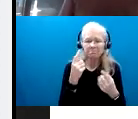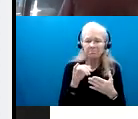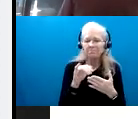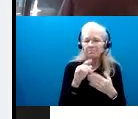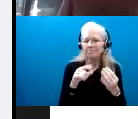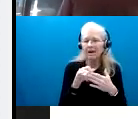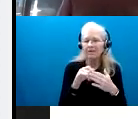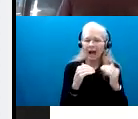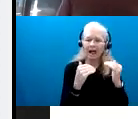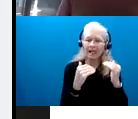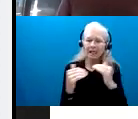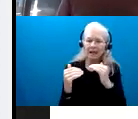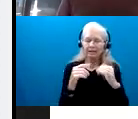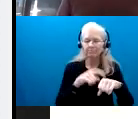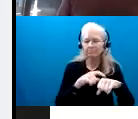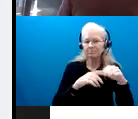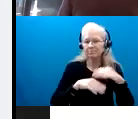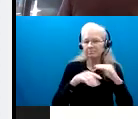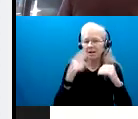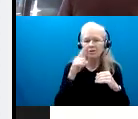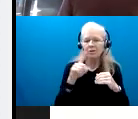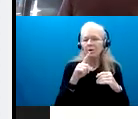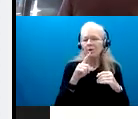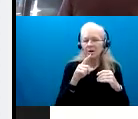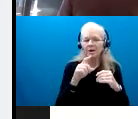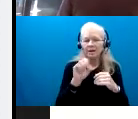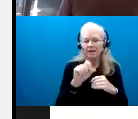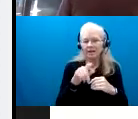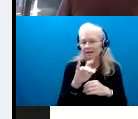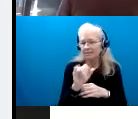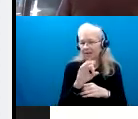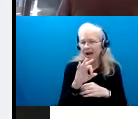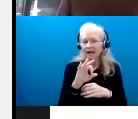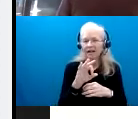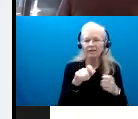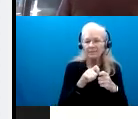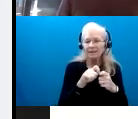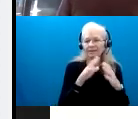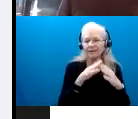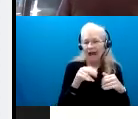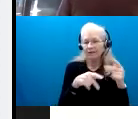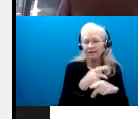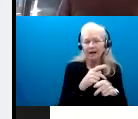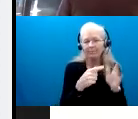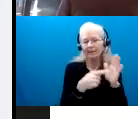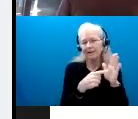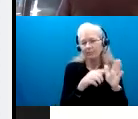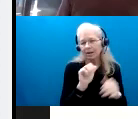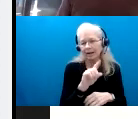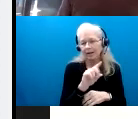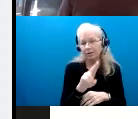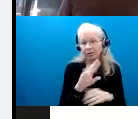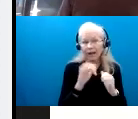strategy for the development of certain housing types, such as ADUs. by offering financial incentives or impact